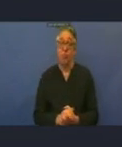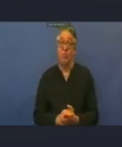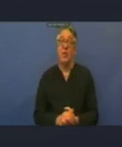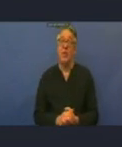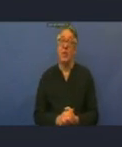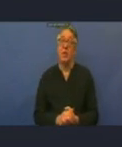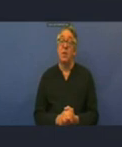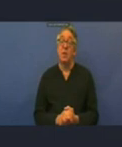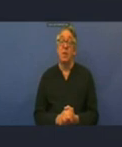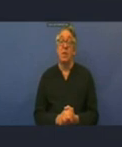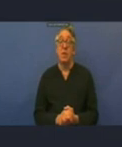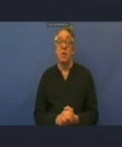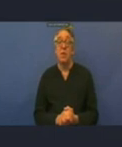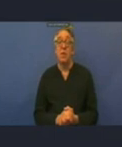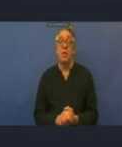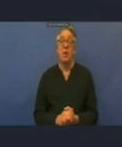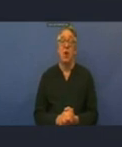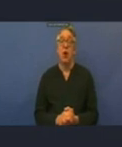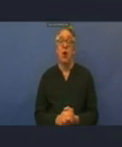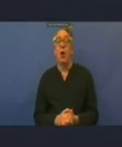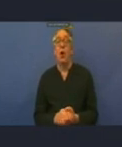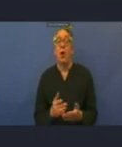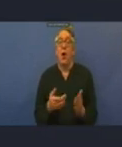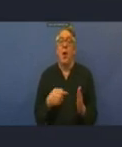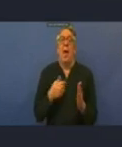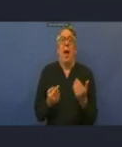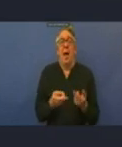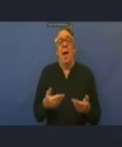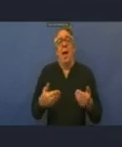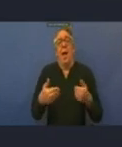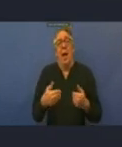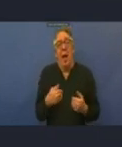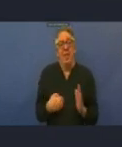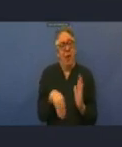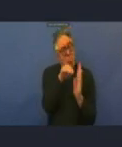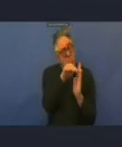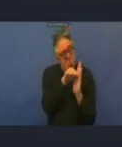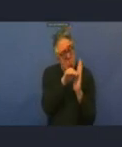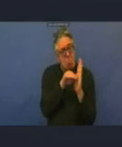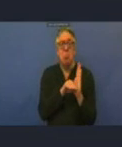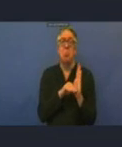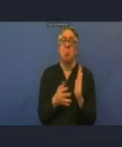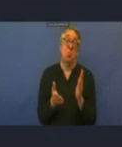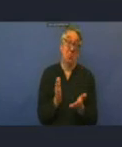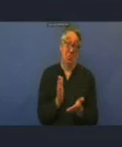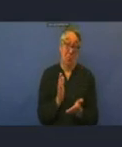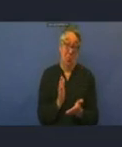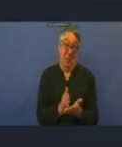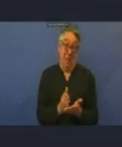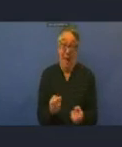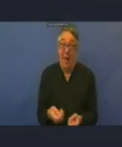in certain conditions, all countries from all the world can, in a way, be involved in one